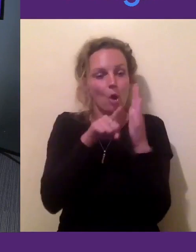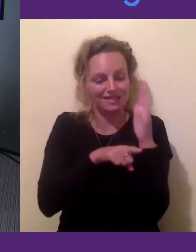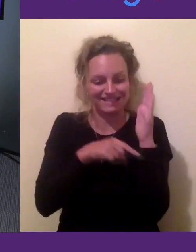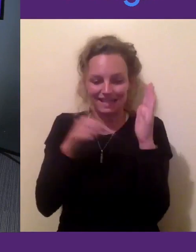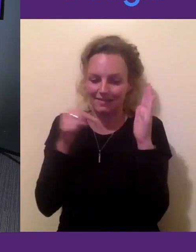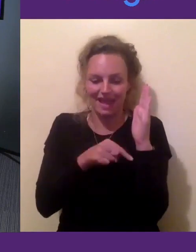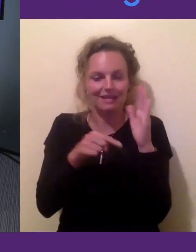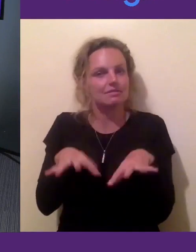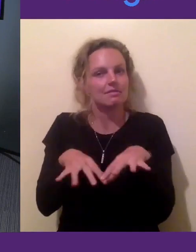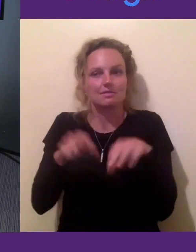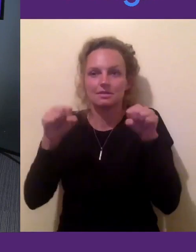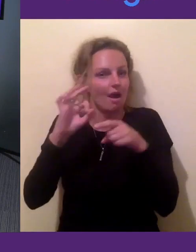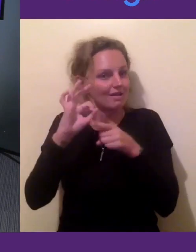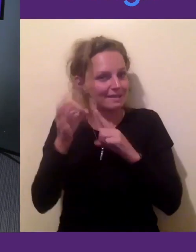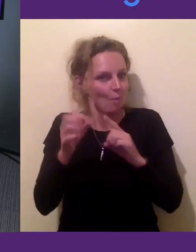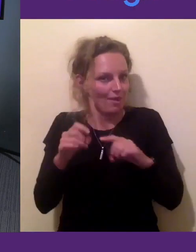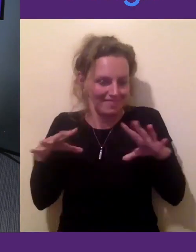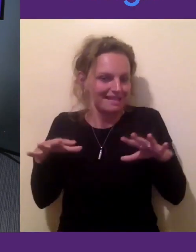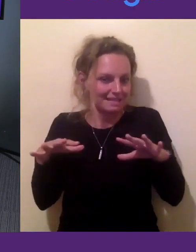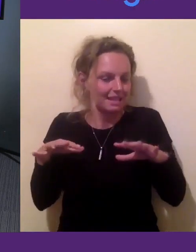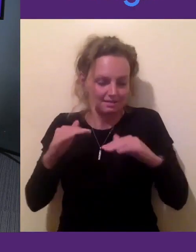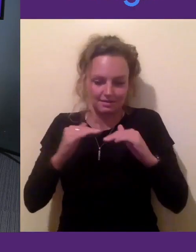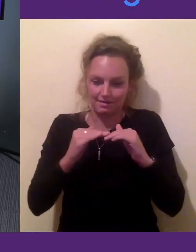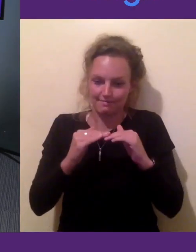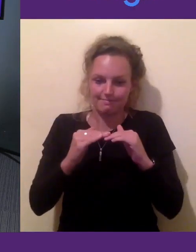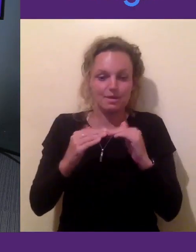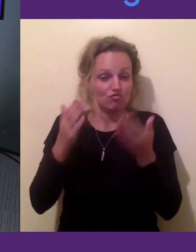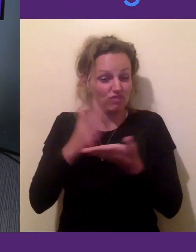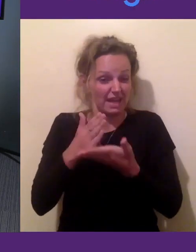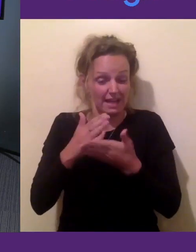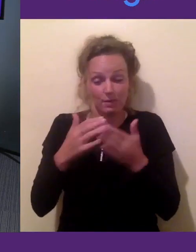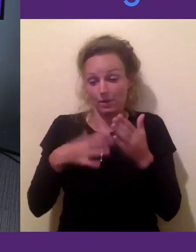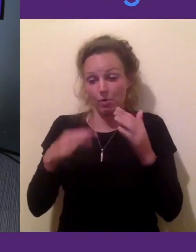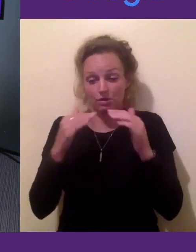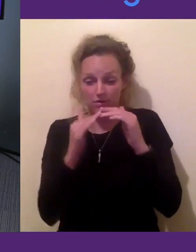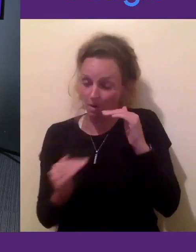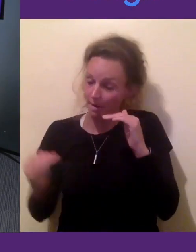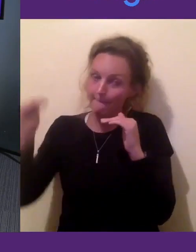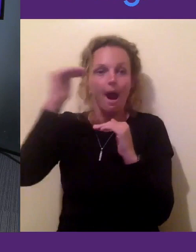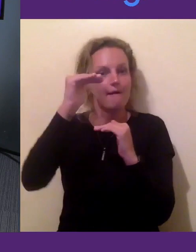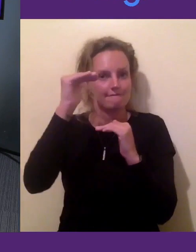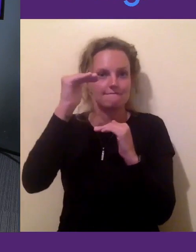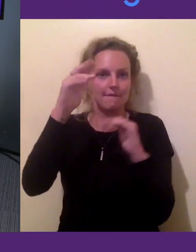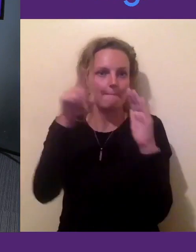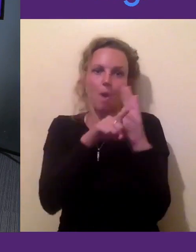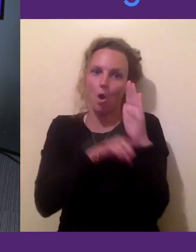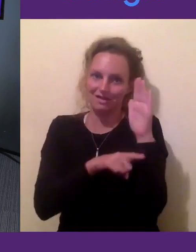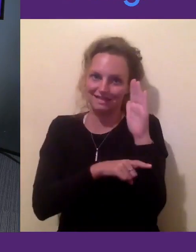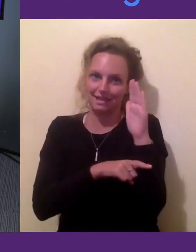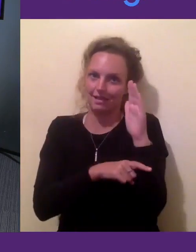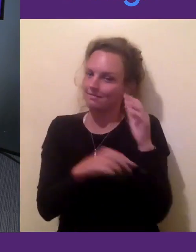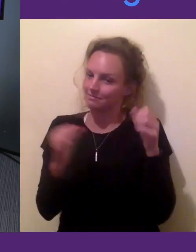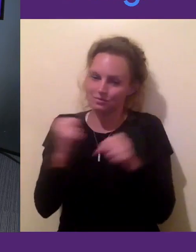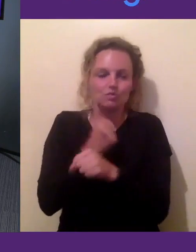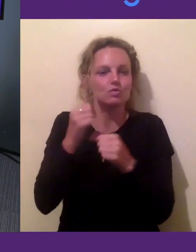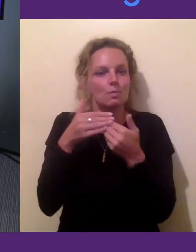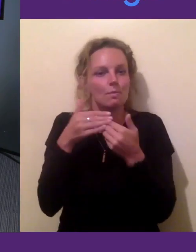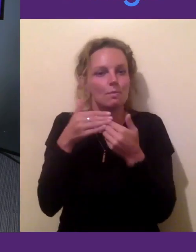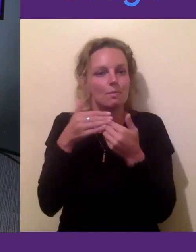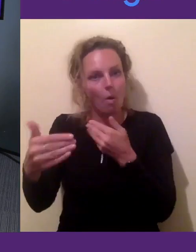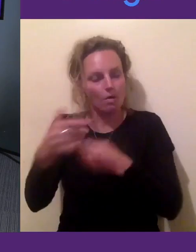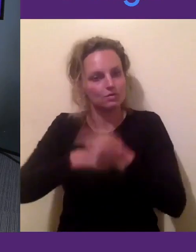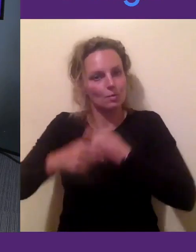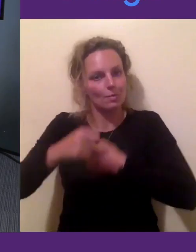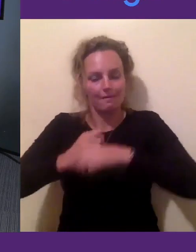necessary framework, but going beyond policy is also an aspiration. And there's a question here that I think is potentially directed